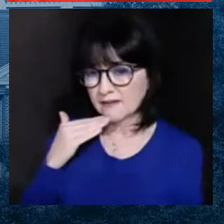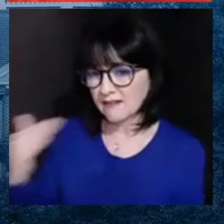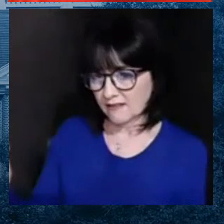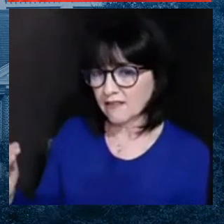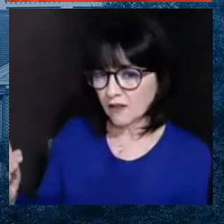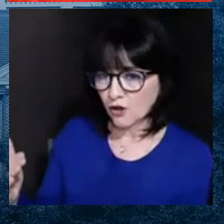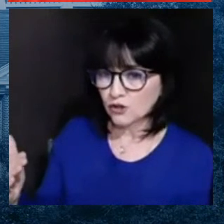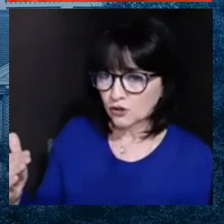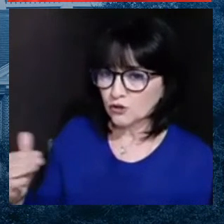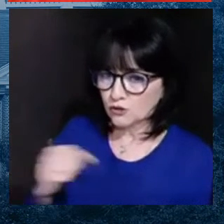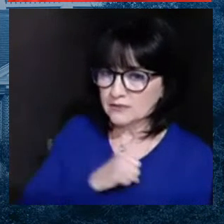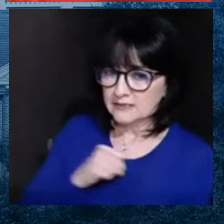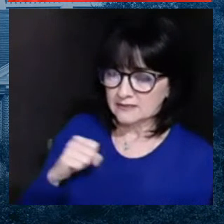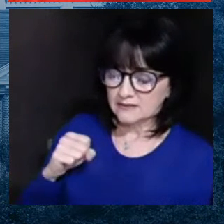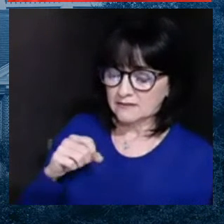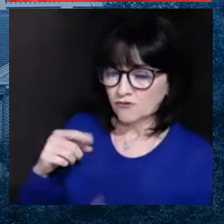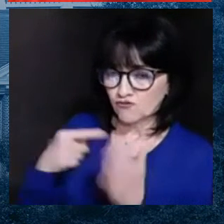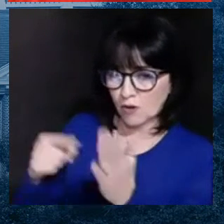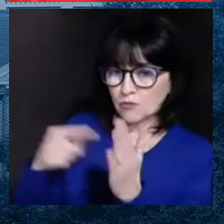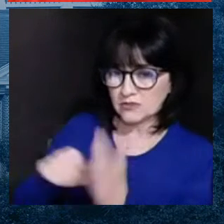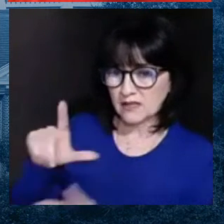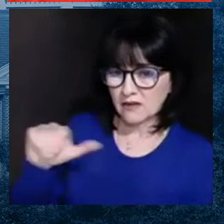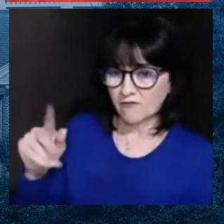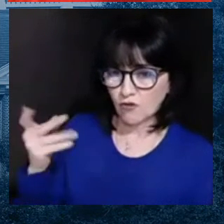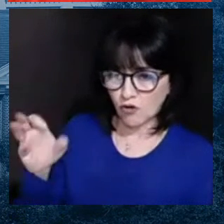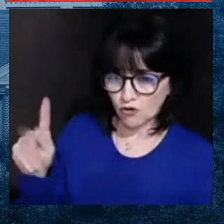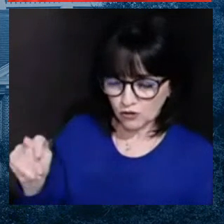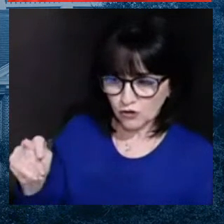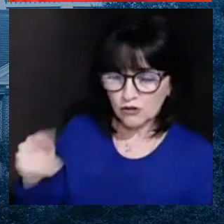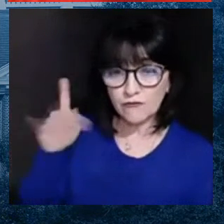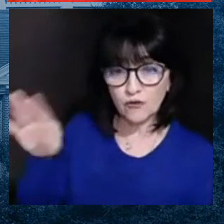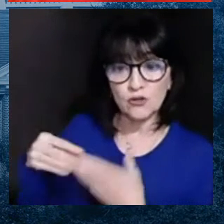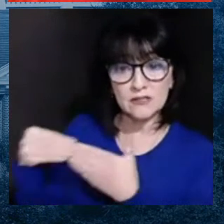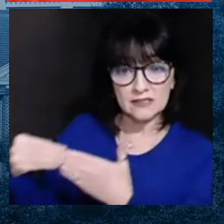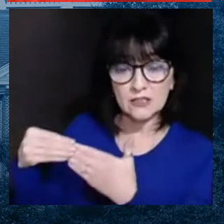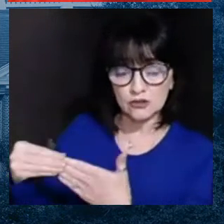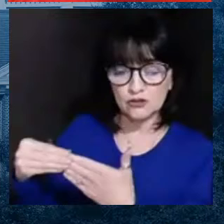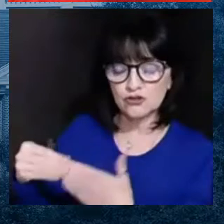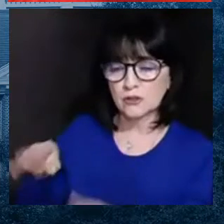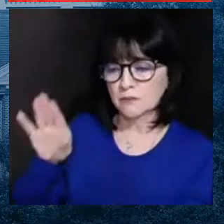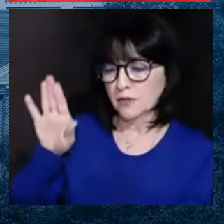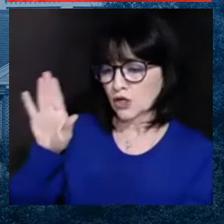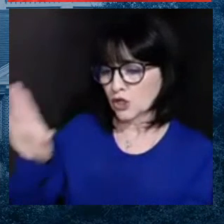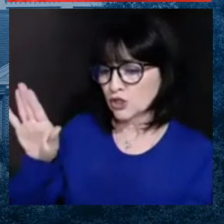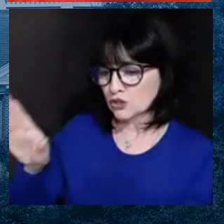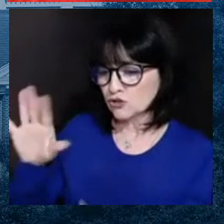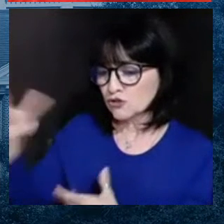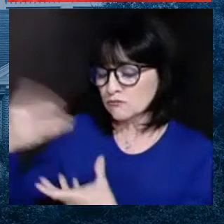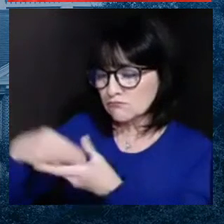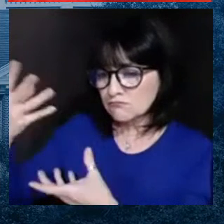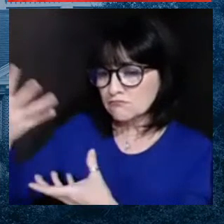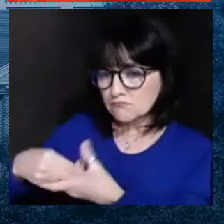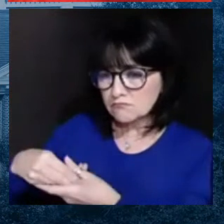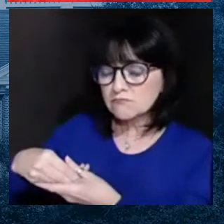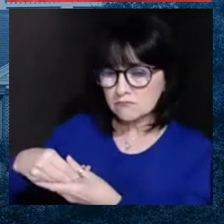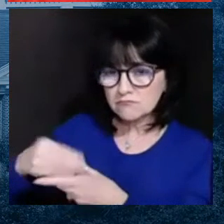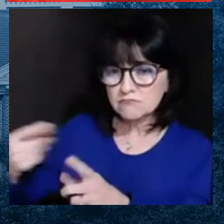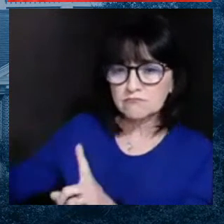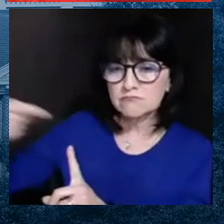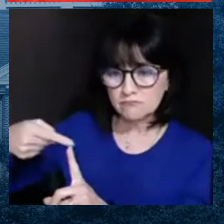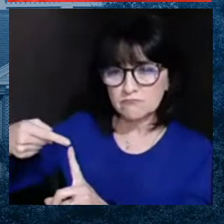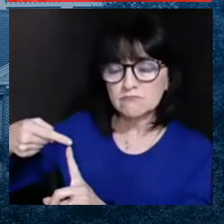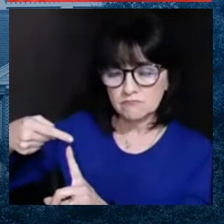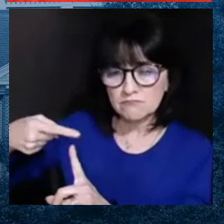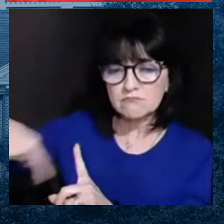this bill. Thanks for your leadership around the issues of social emotional learning with supporting our